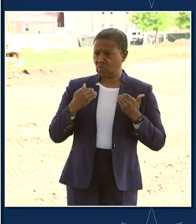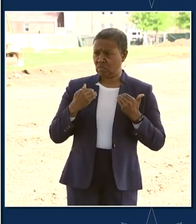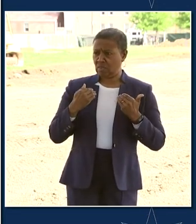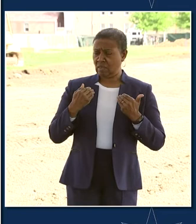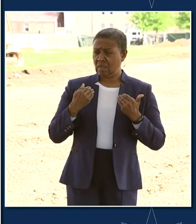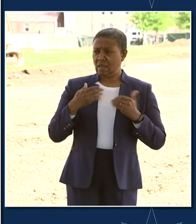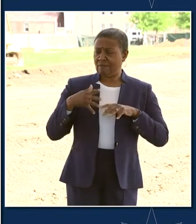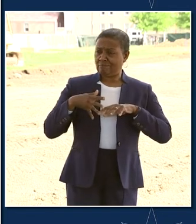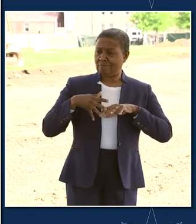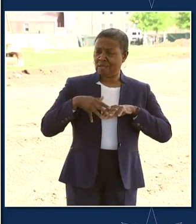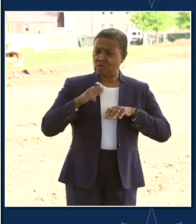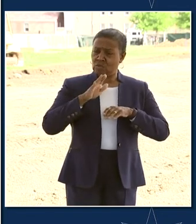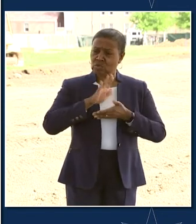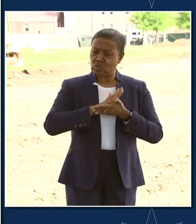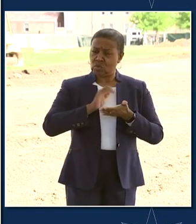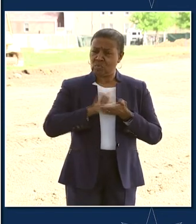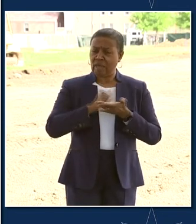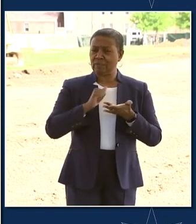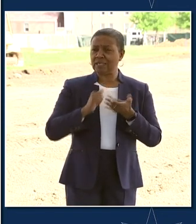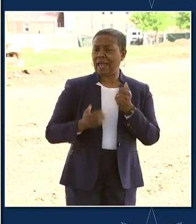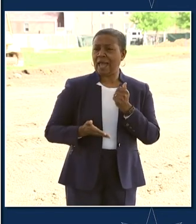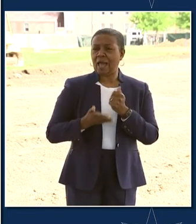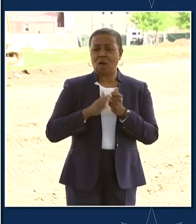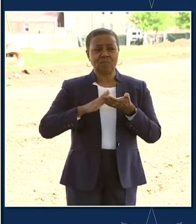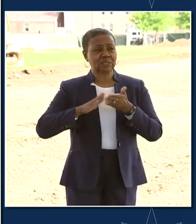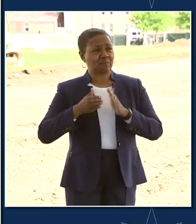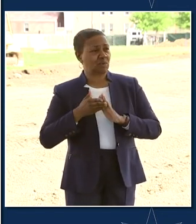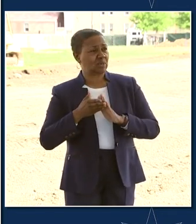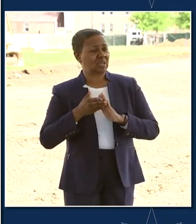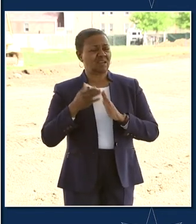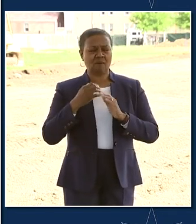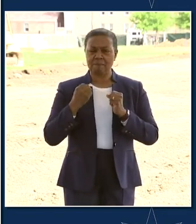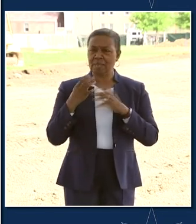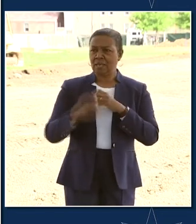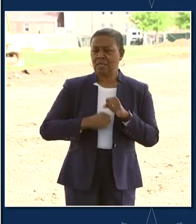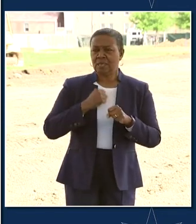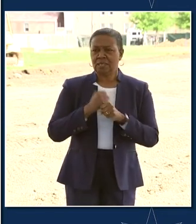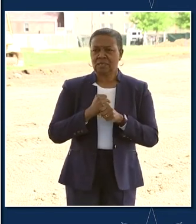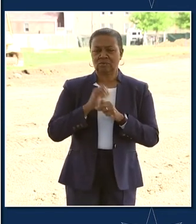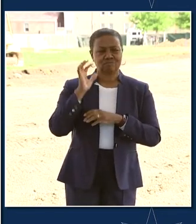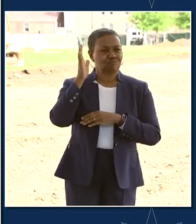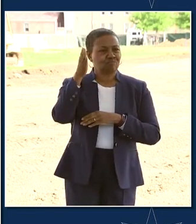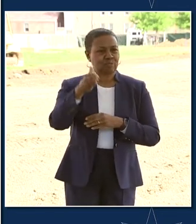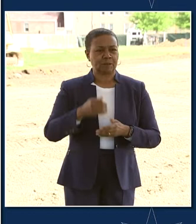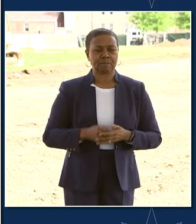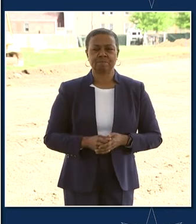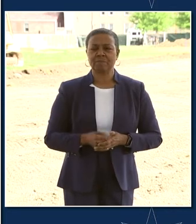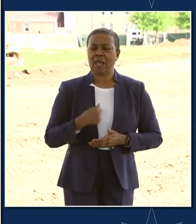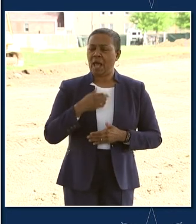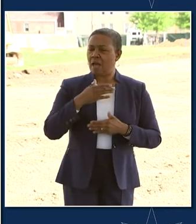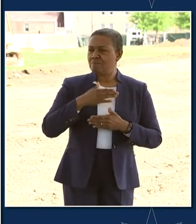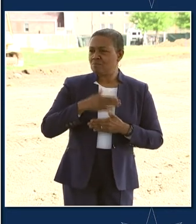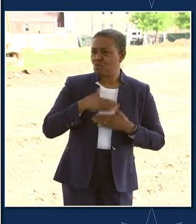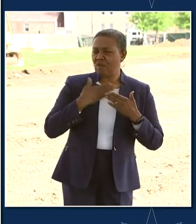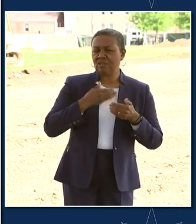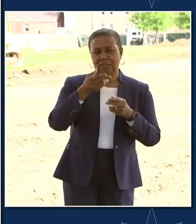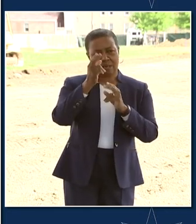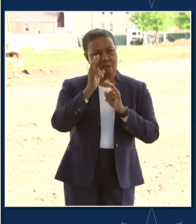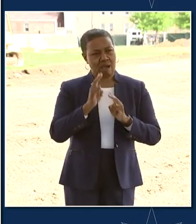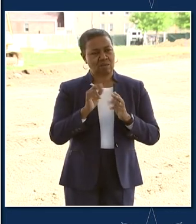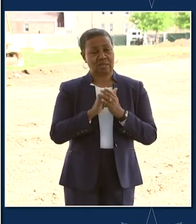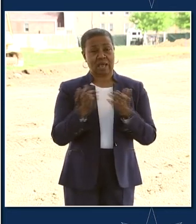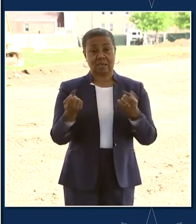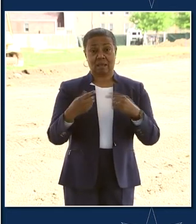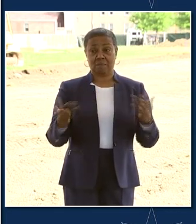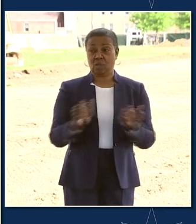school that will redound to the benefit of this community for decades to come. And I'm grateful and honored to be